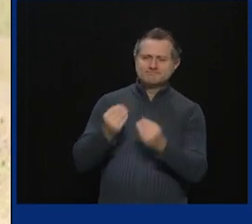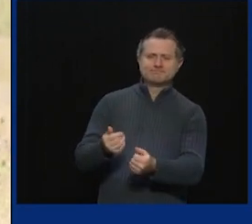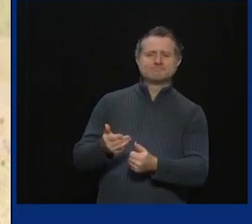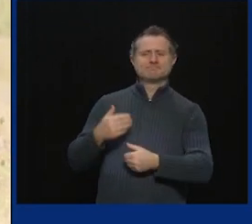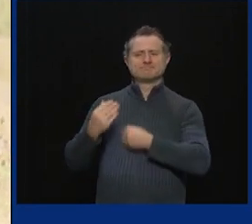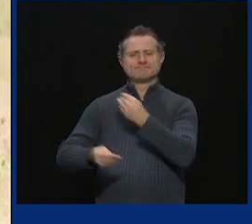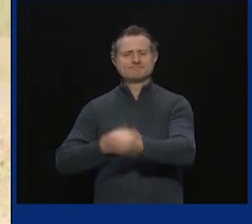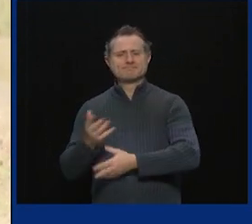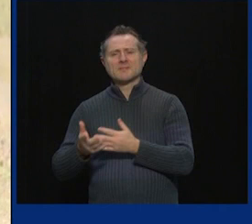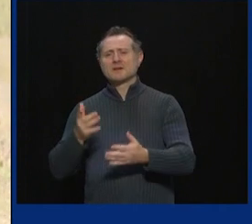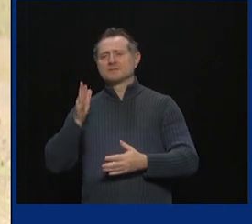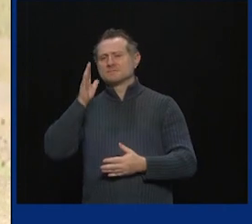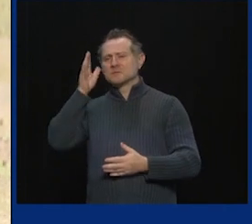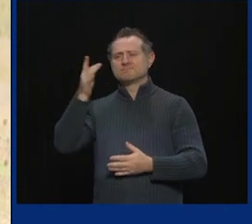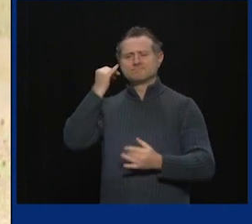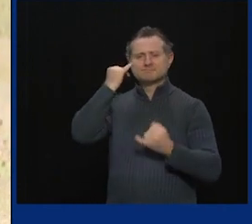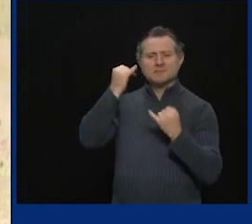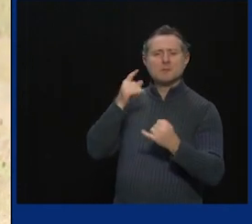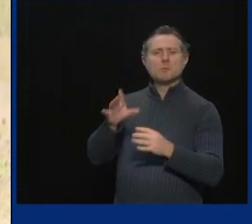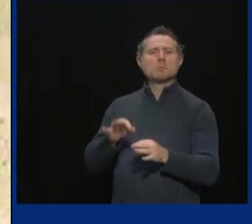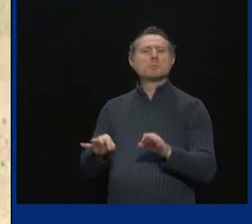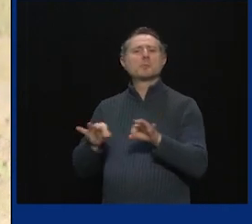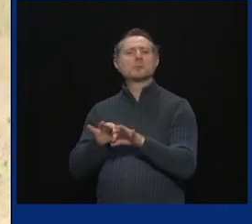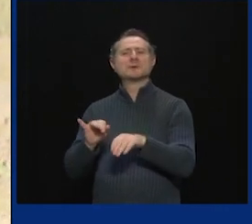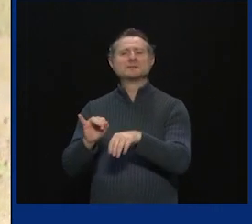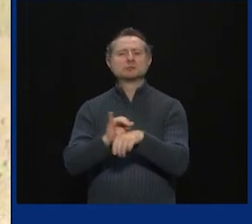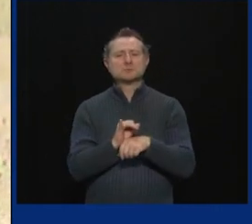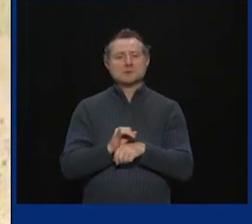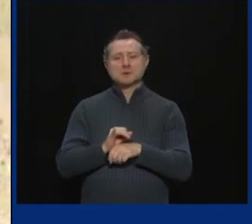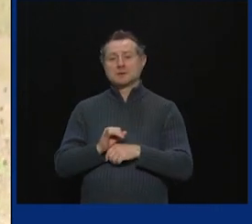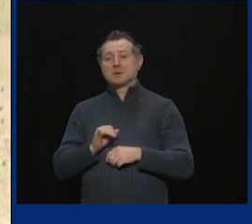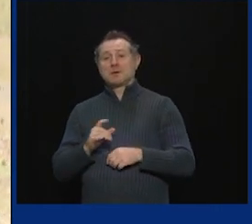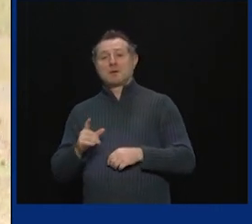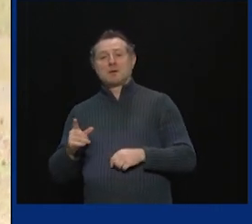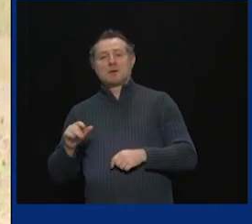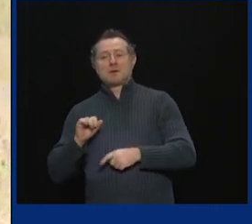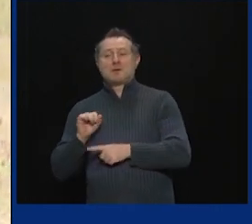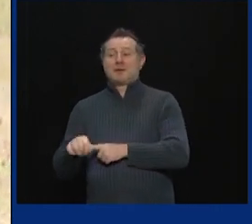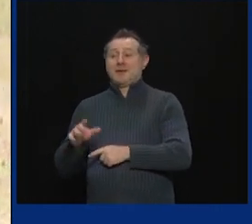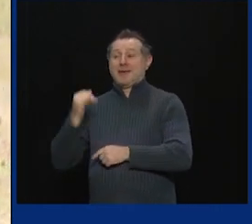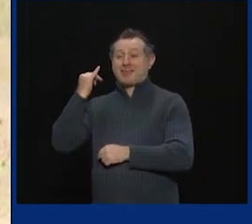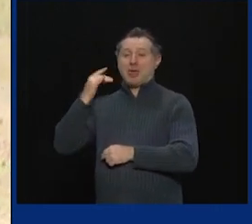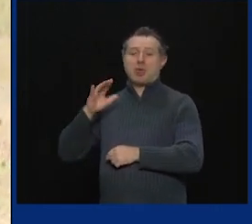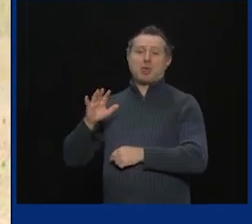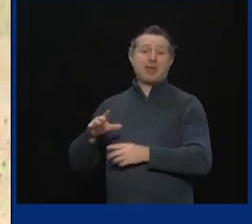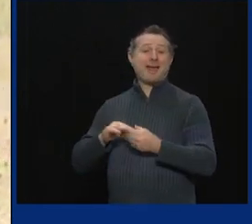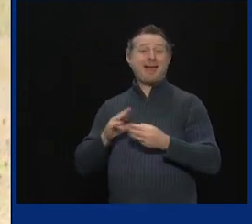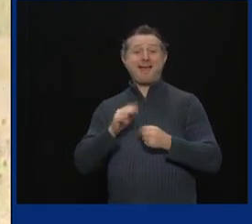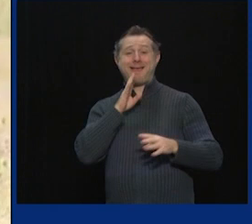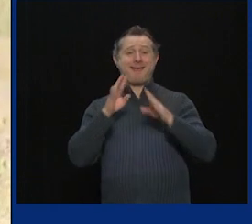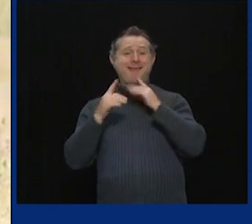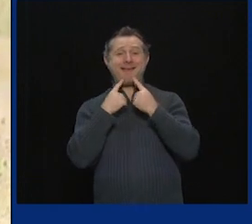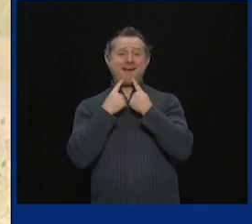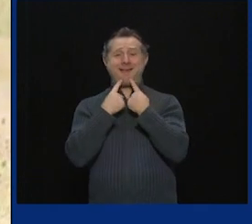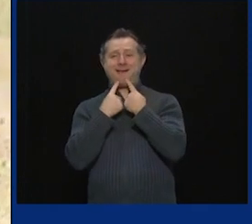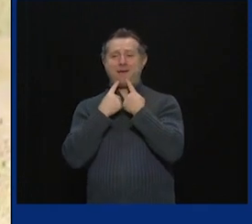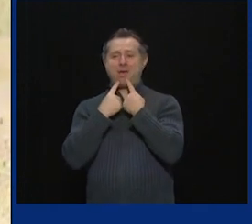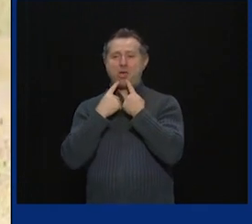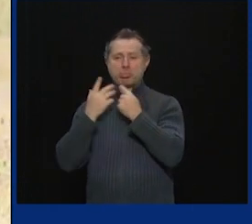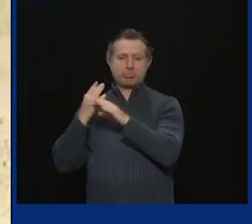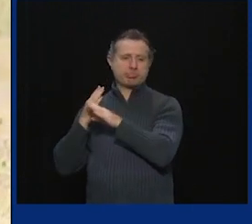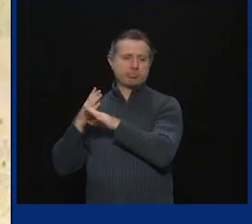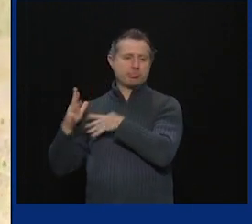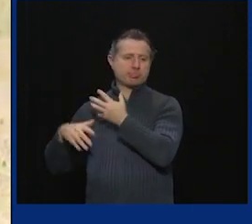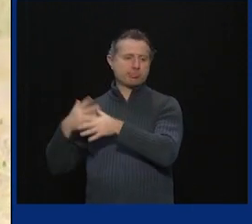work to defeat regressive policies that sound good at a press conference but stunt private sector growth. 21st